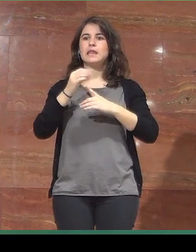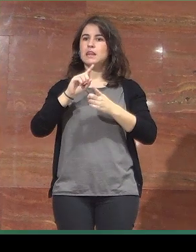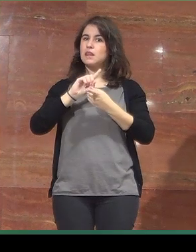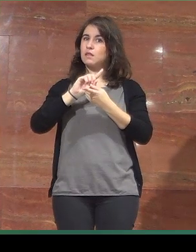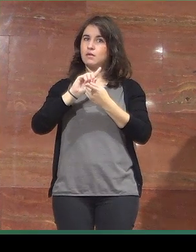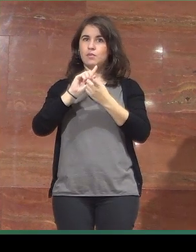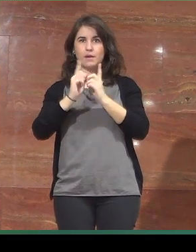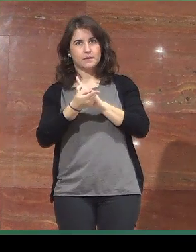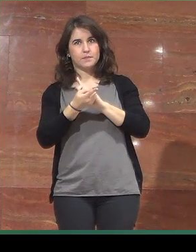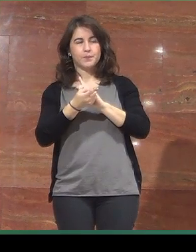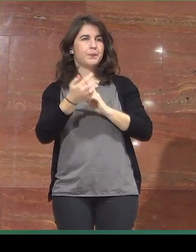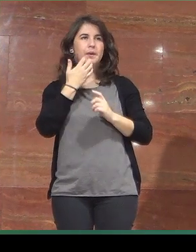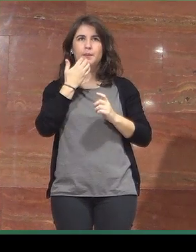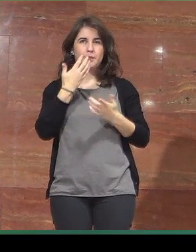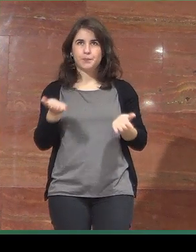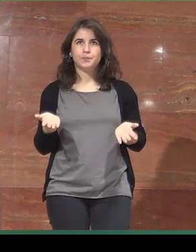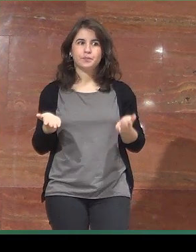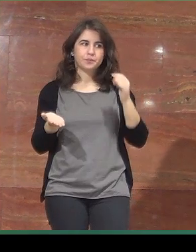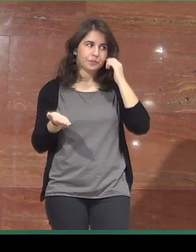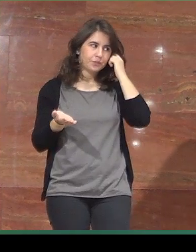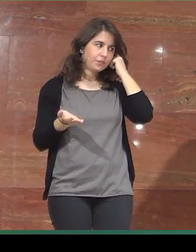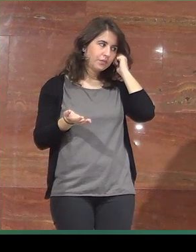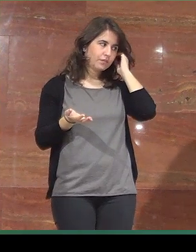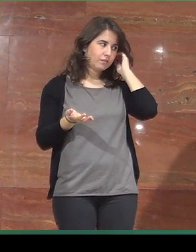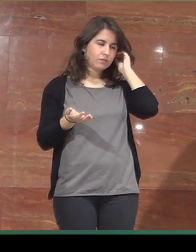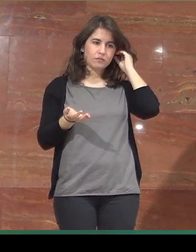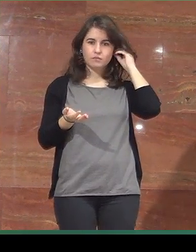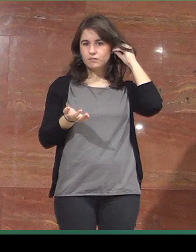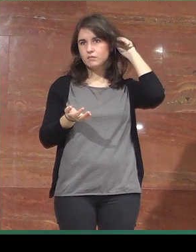I give, this is no time for this.